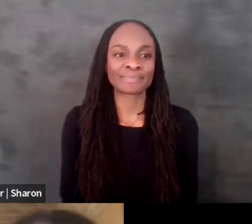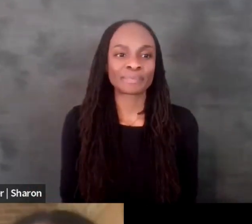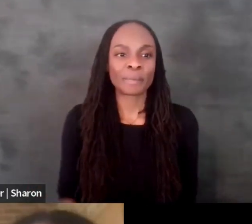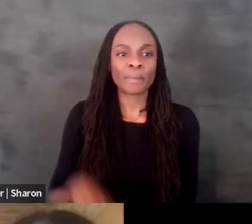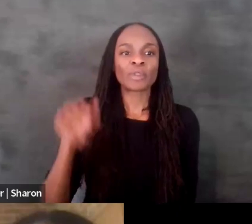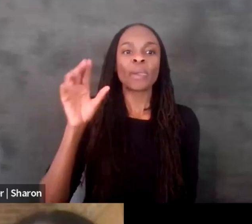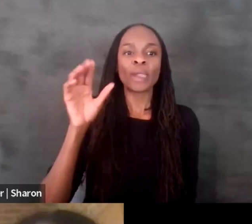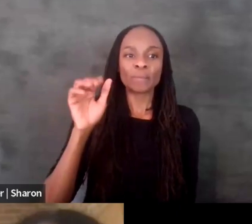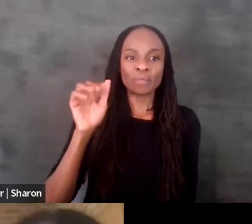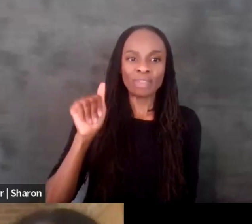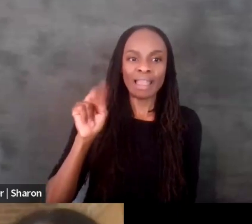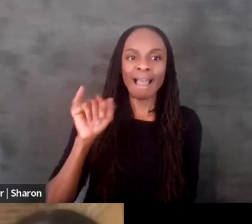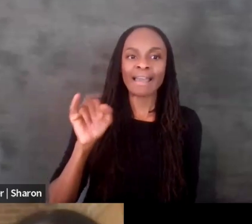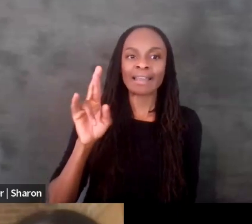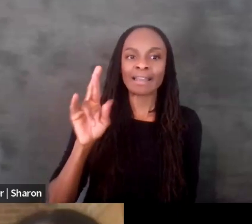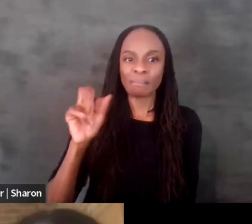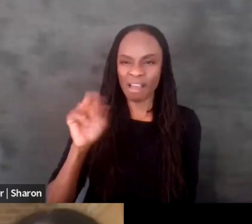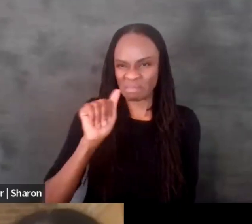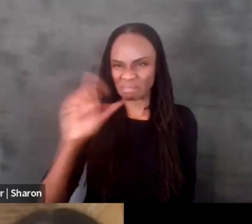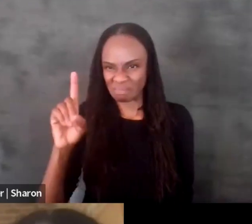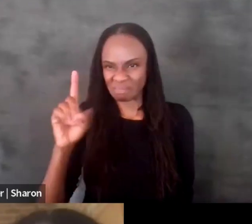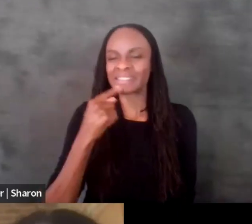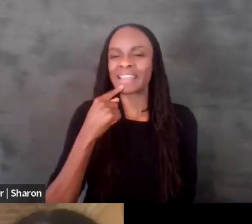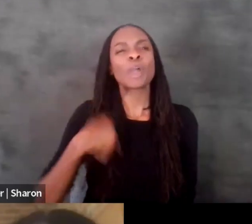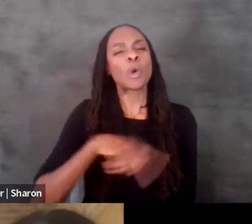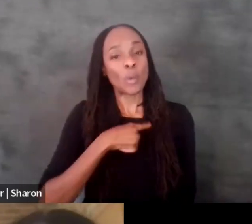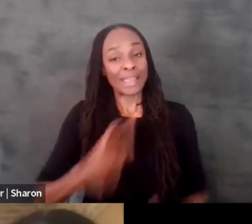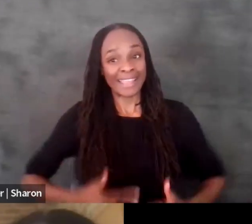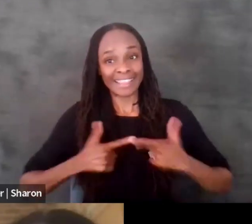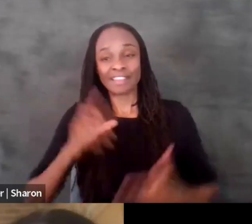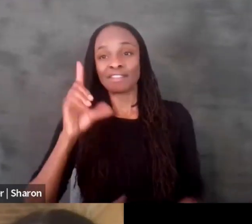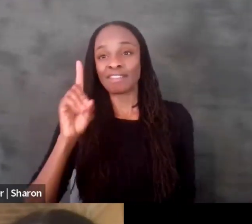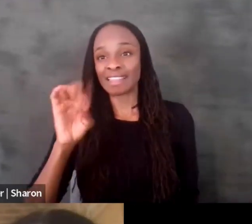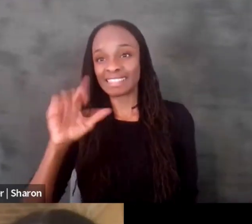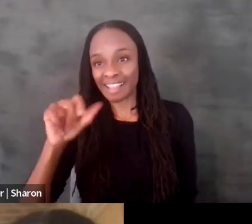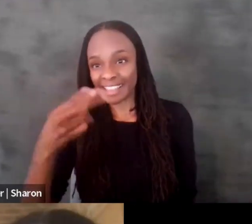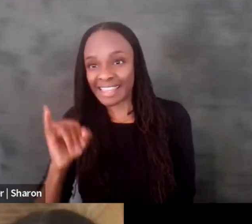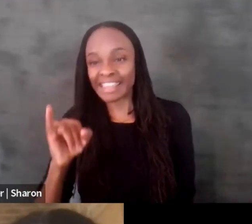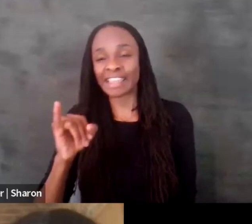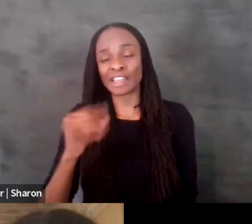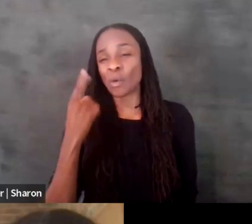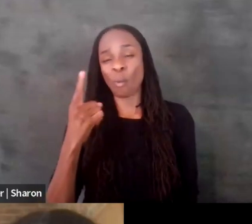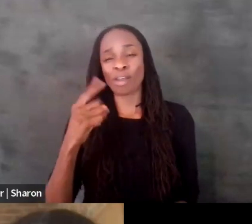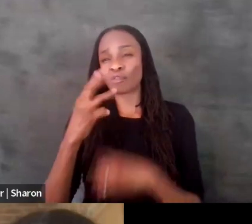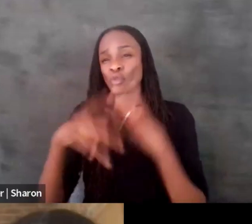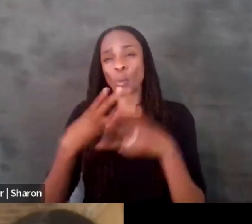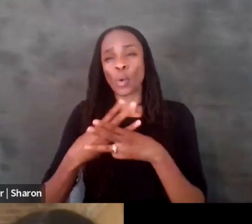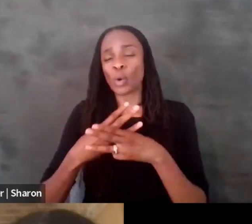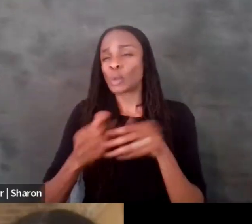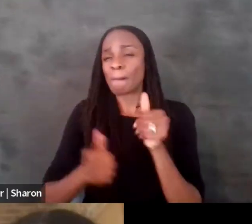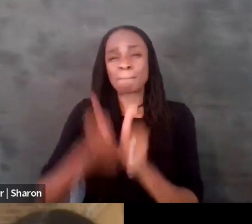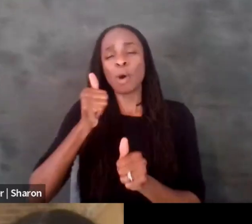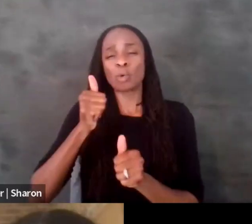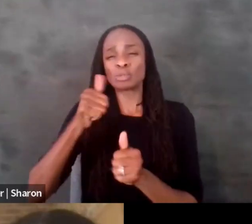Yeah. Um, so we live in Delhi, Mm, possibly one of the most polluted cities on